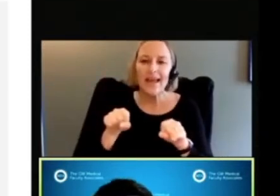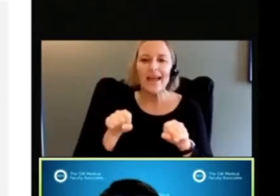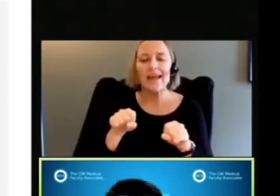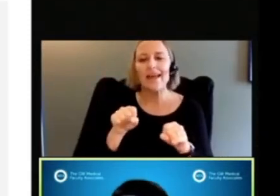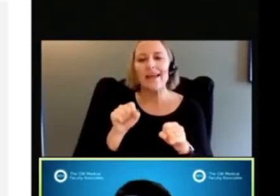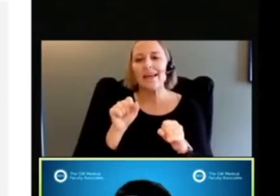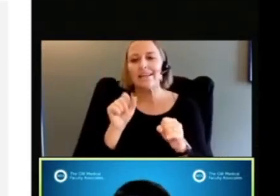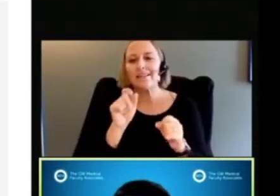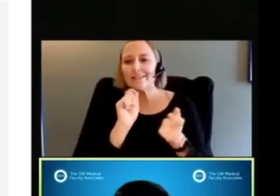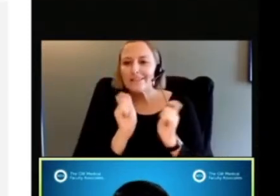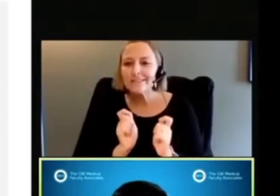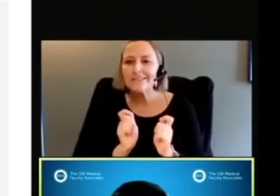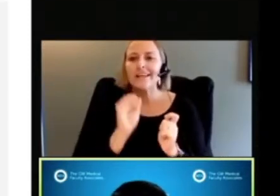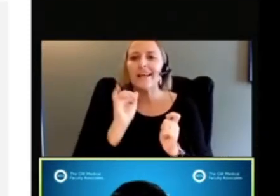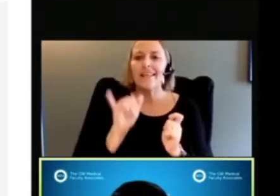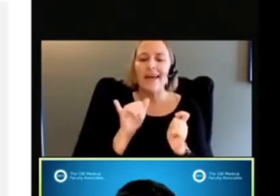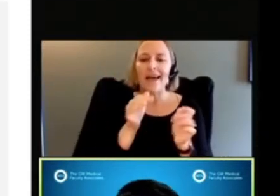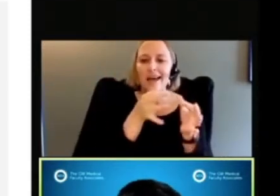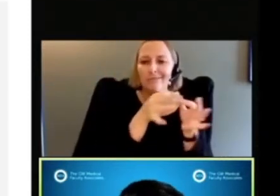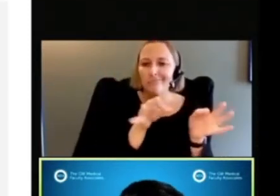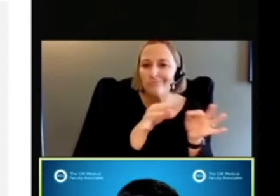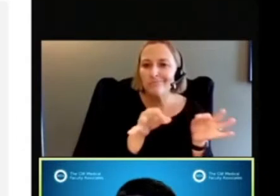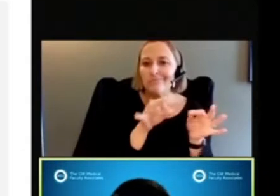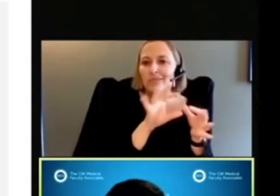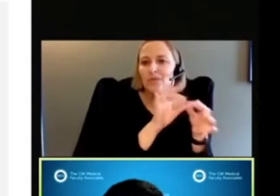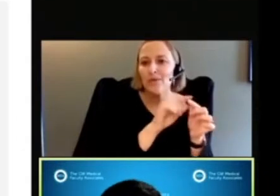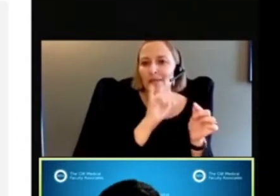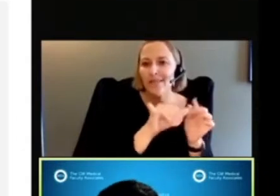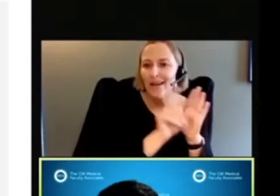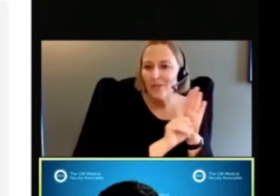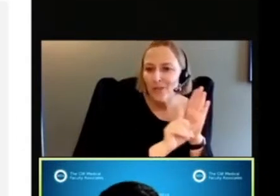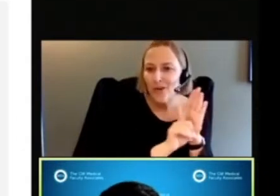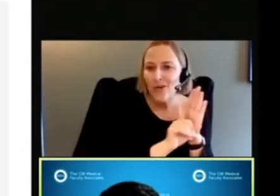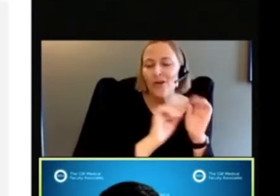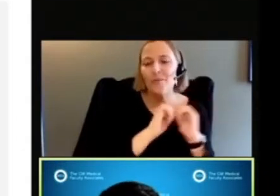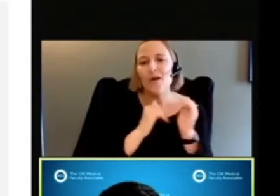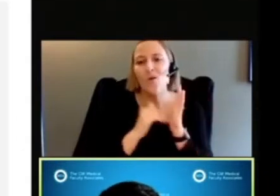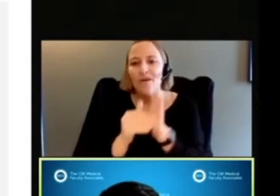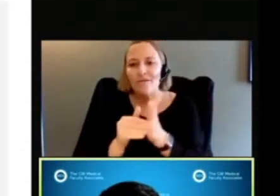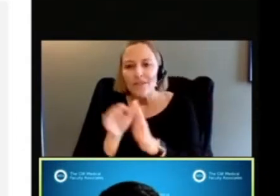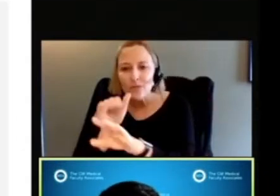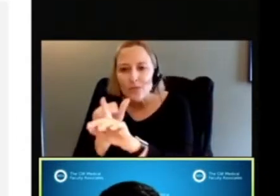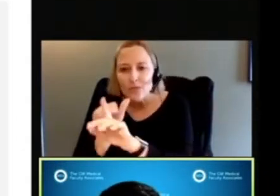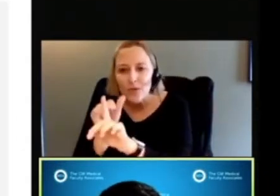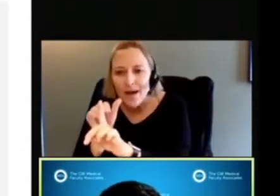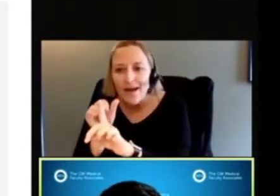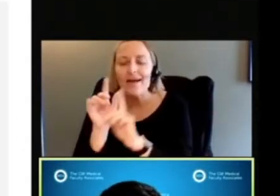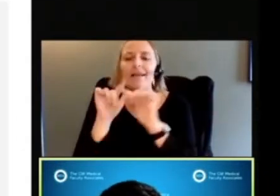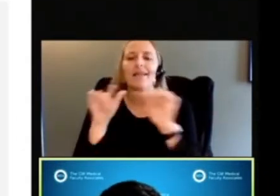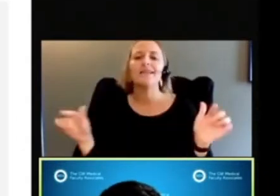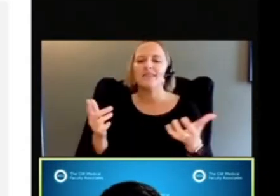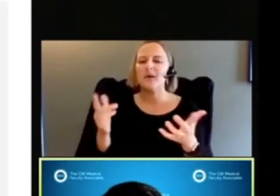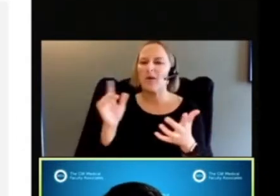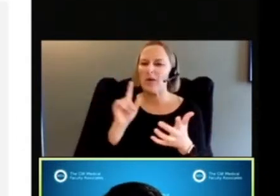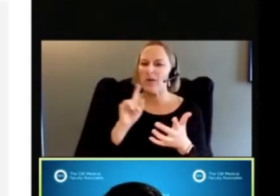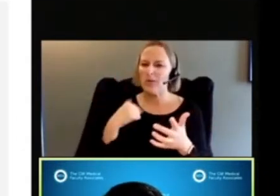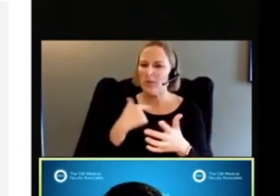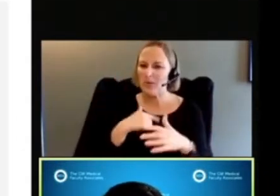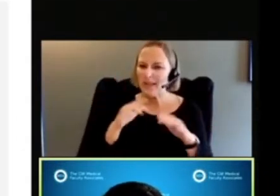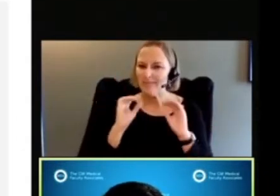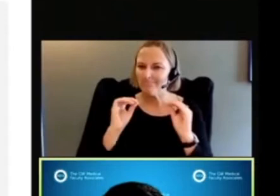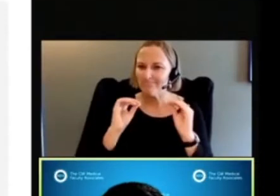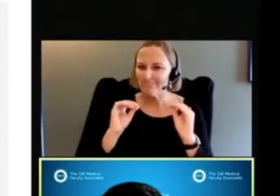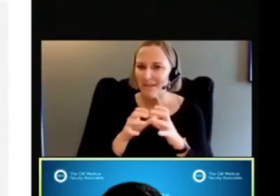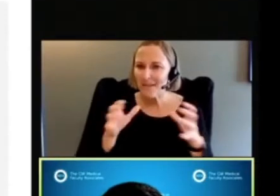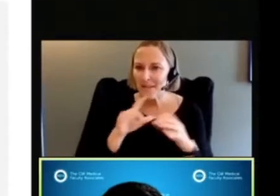times, and how often it reminds you and things like that. So definitely an activity we did a lot of. And then